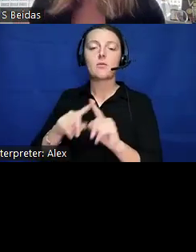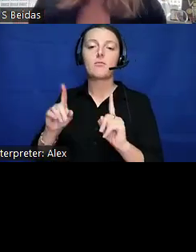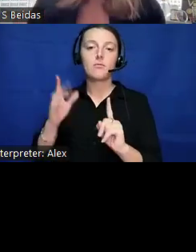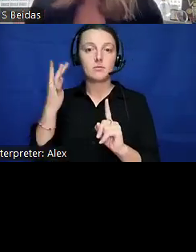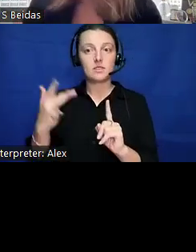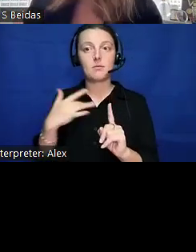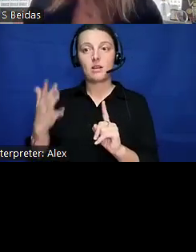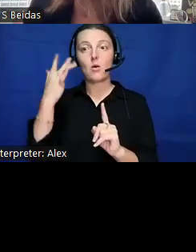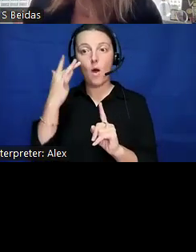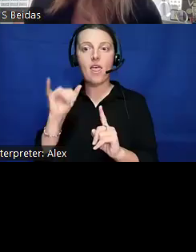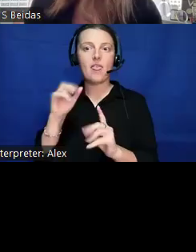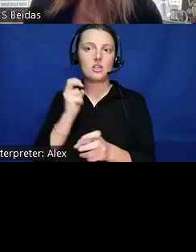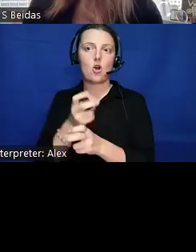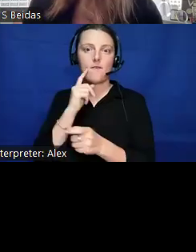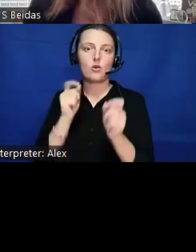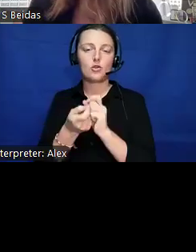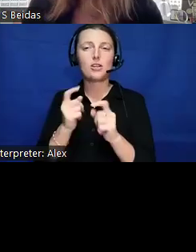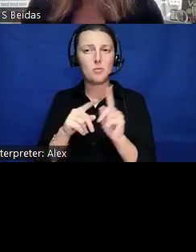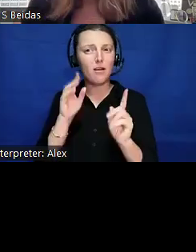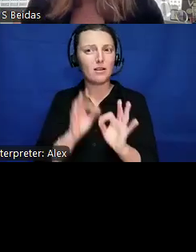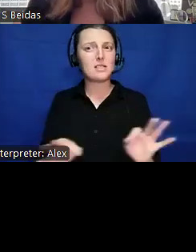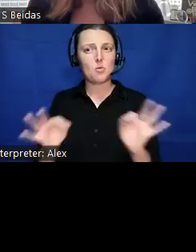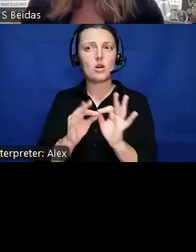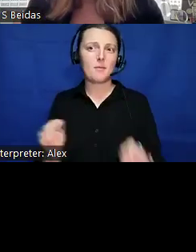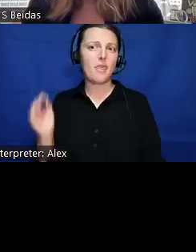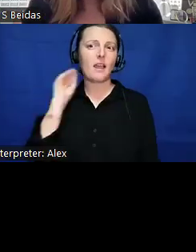but they're really important for us to be thinking about.